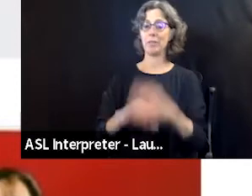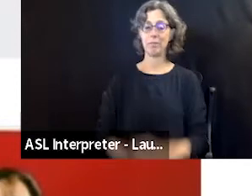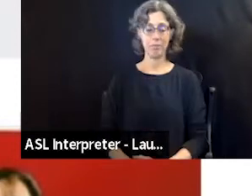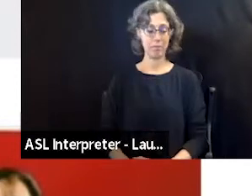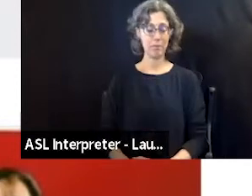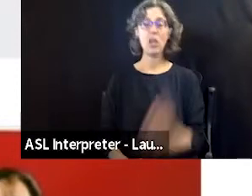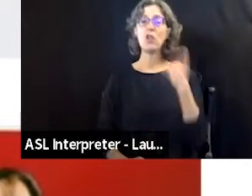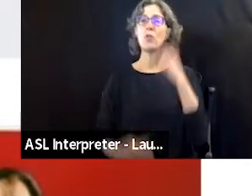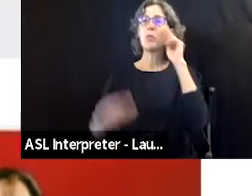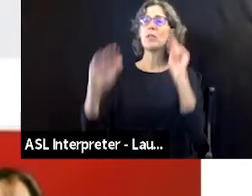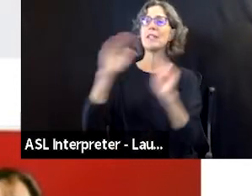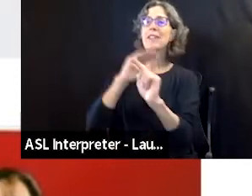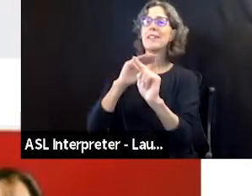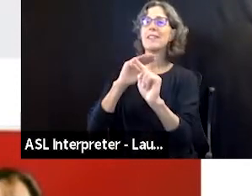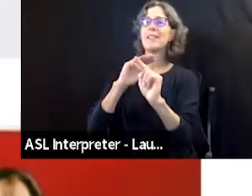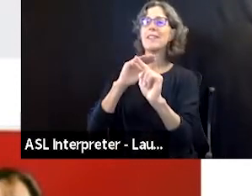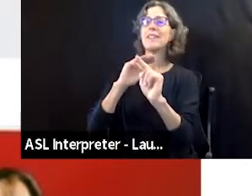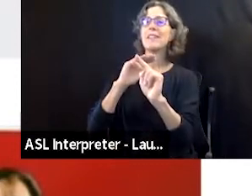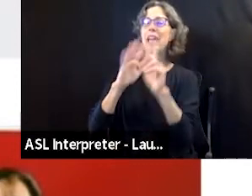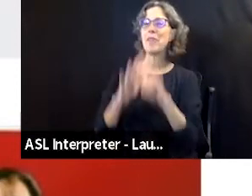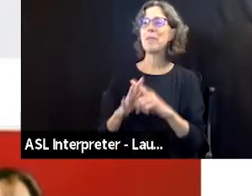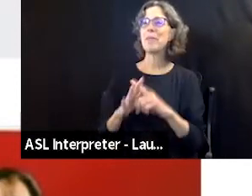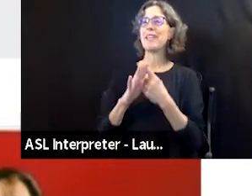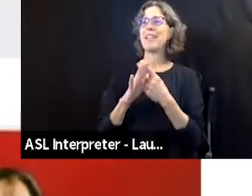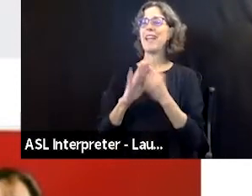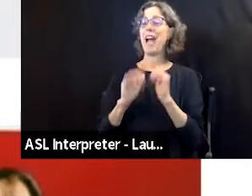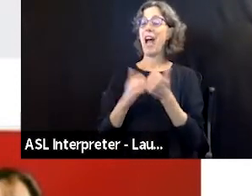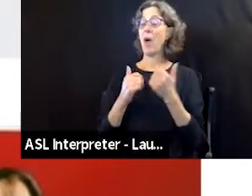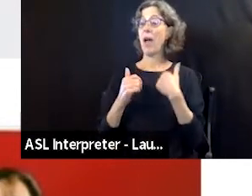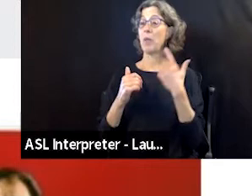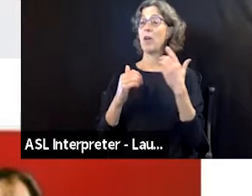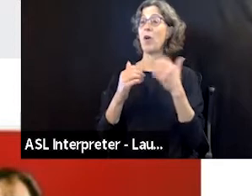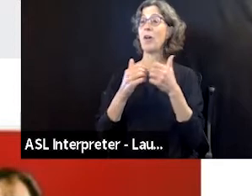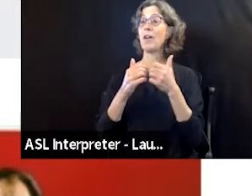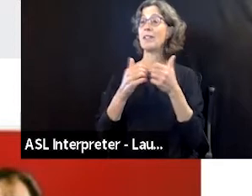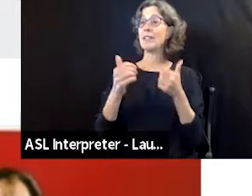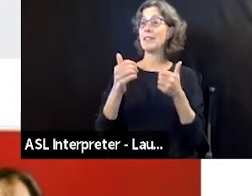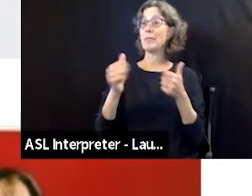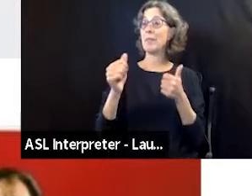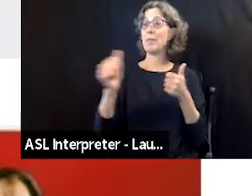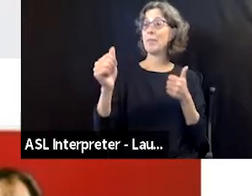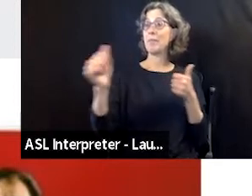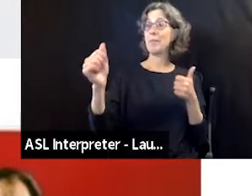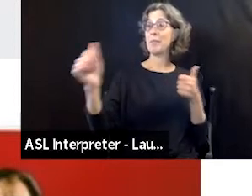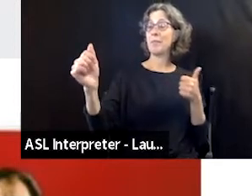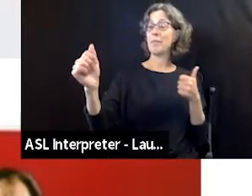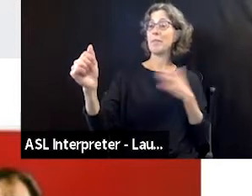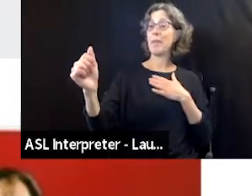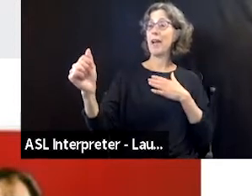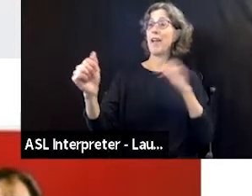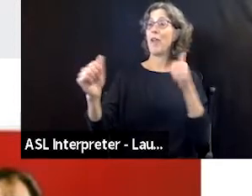You predict out loud from a very early age how I will get further and further apart from my peers in academics as I get older.